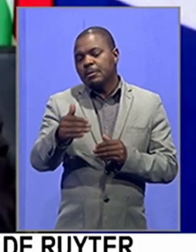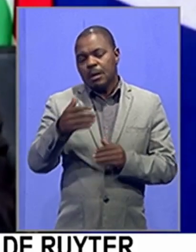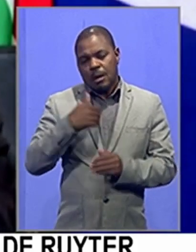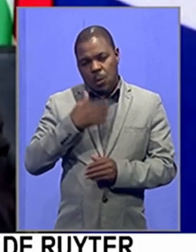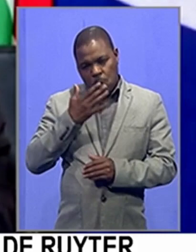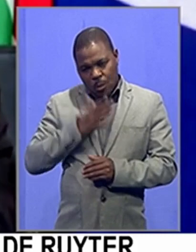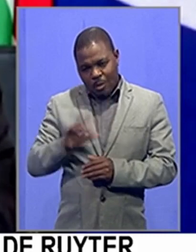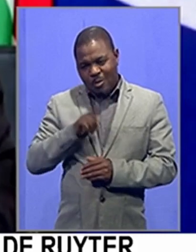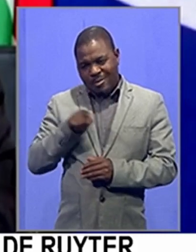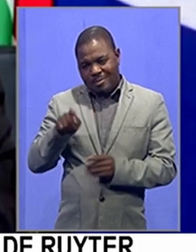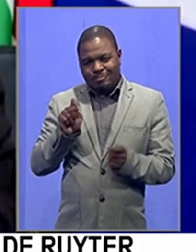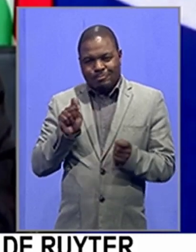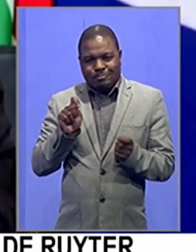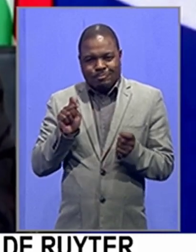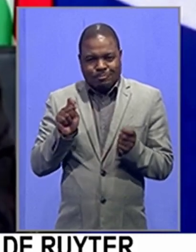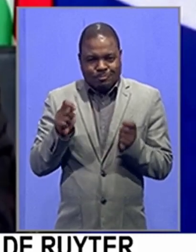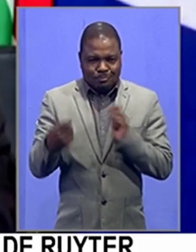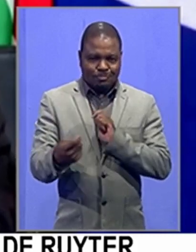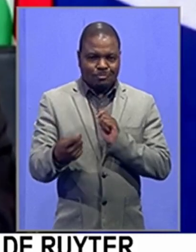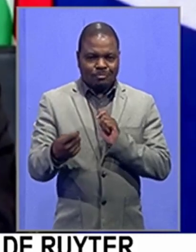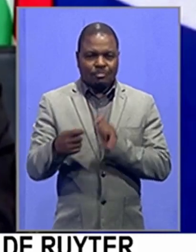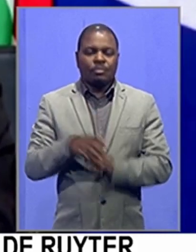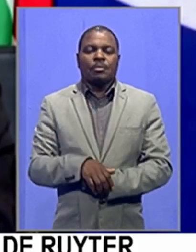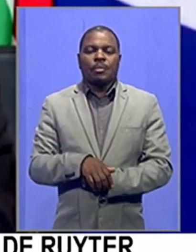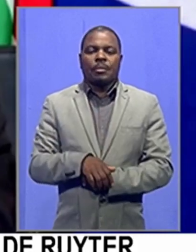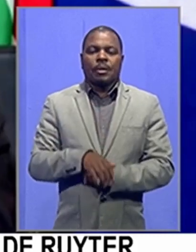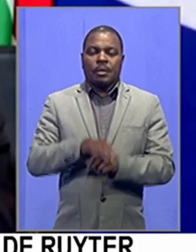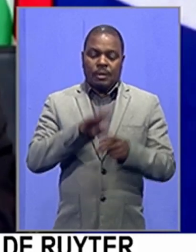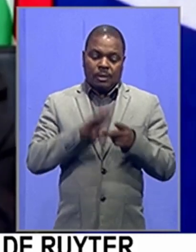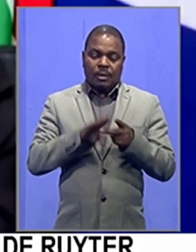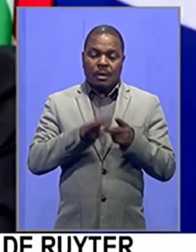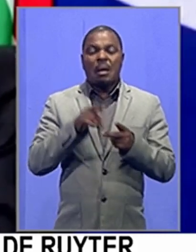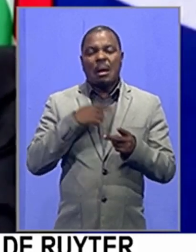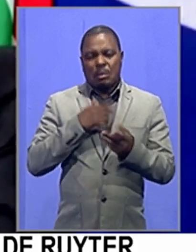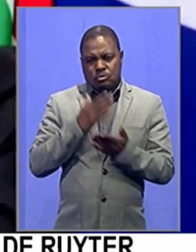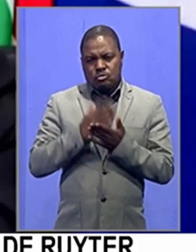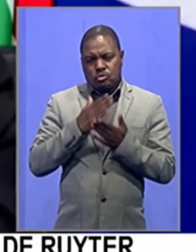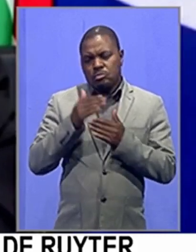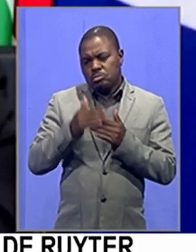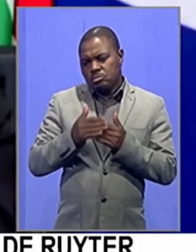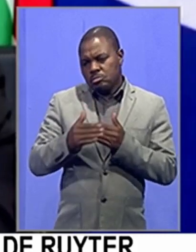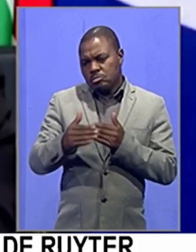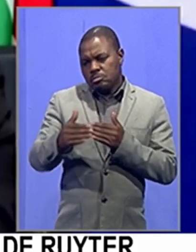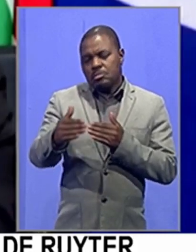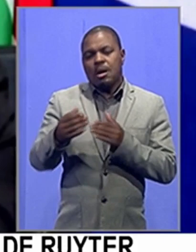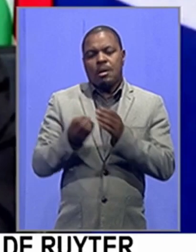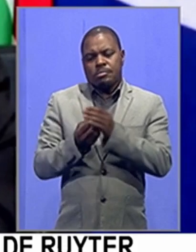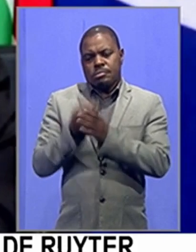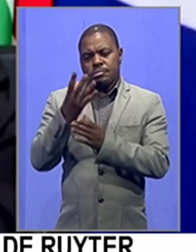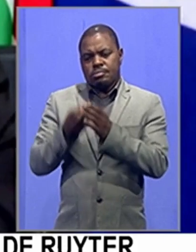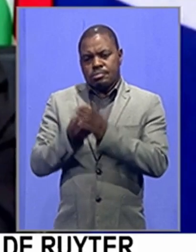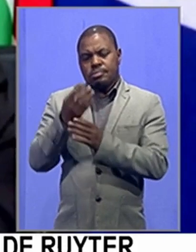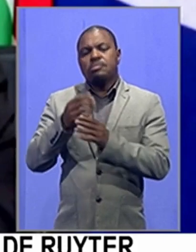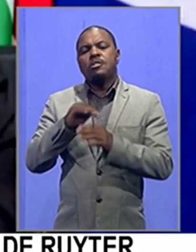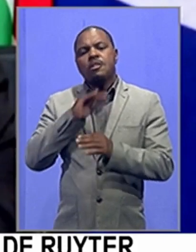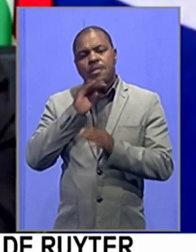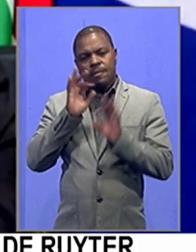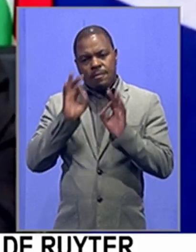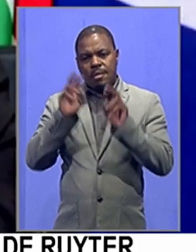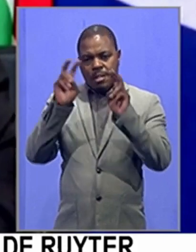want to correct, and I'm sure we are going to stabilize the generation of